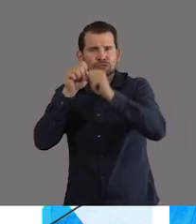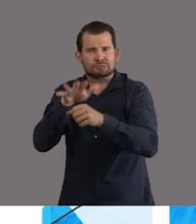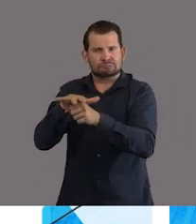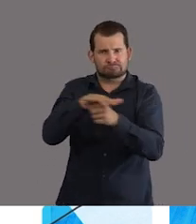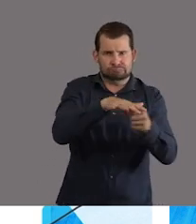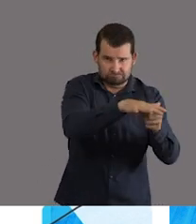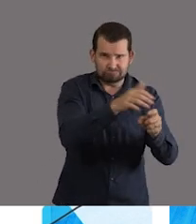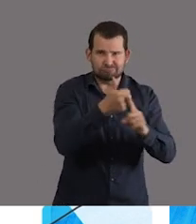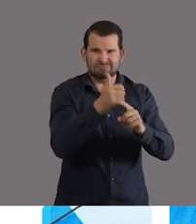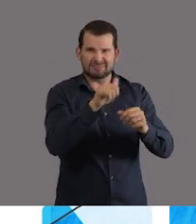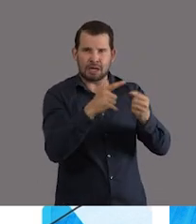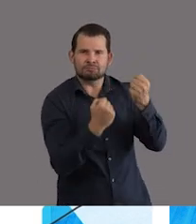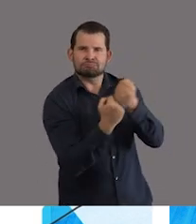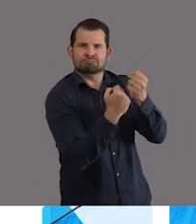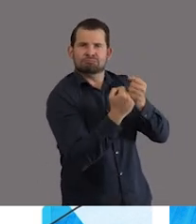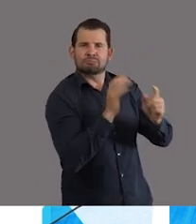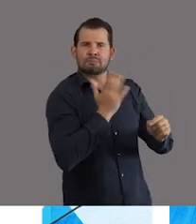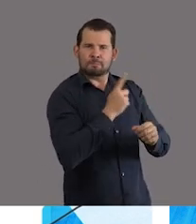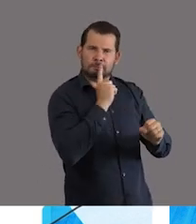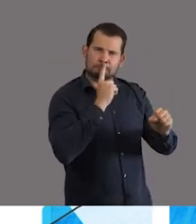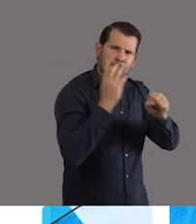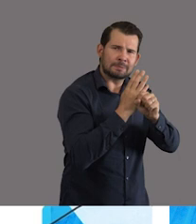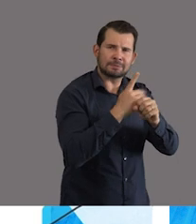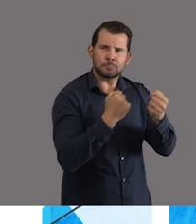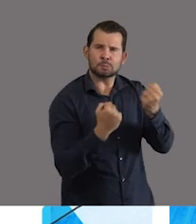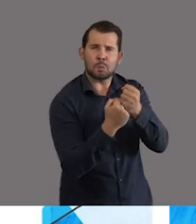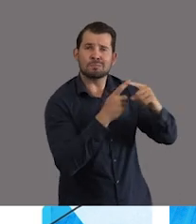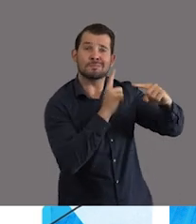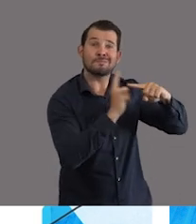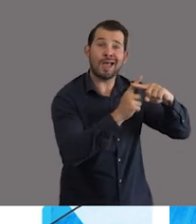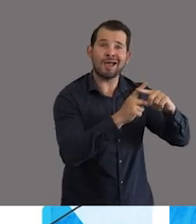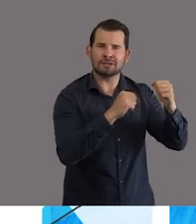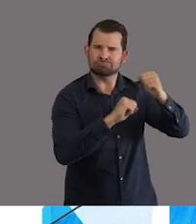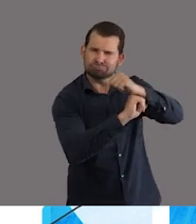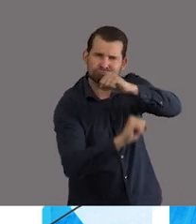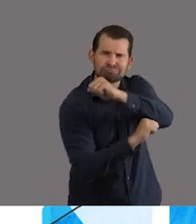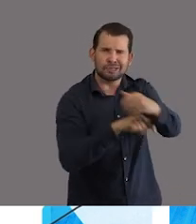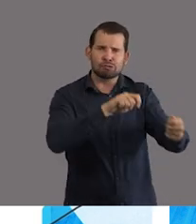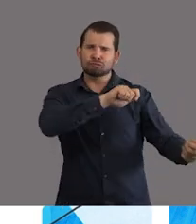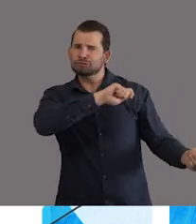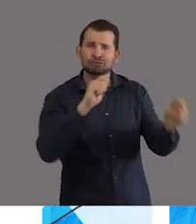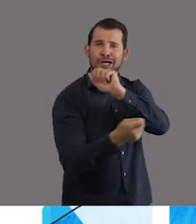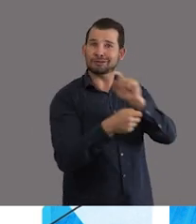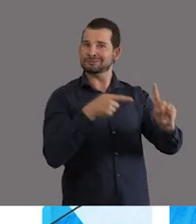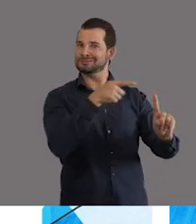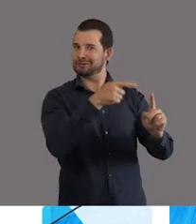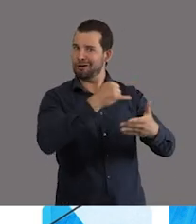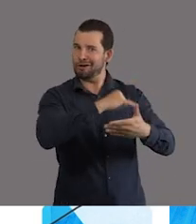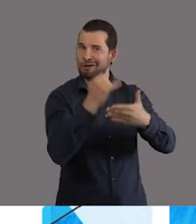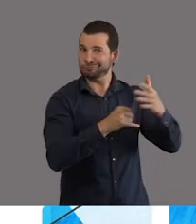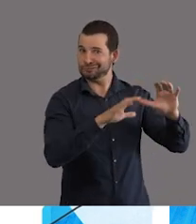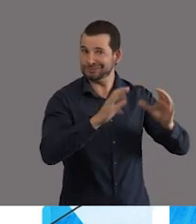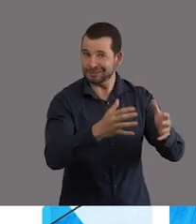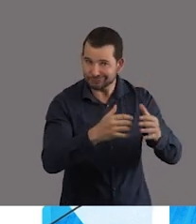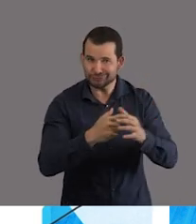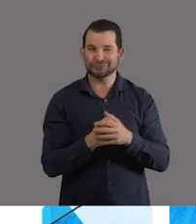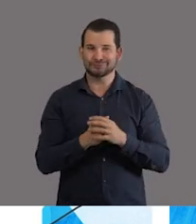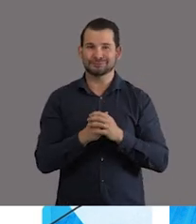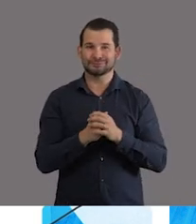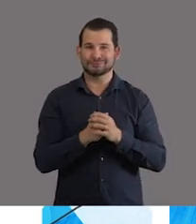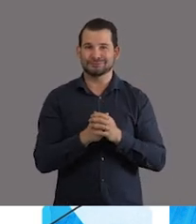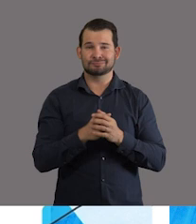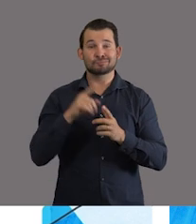our commitment to supporting positive and fundamental change in the arts sector. The strategic areas